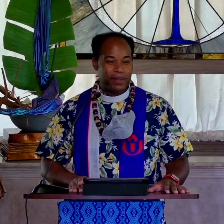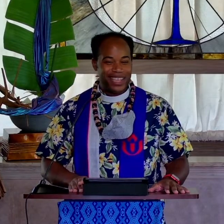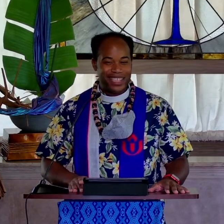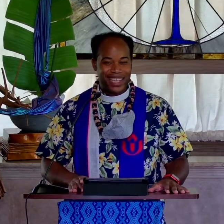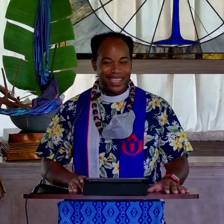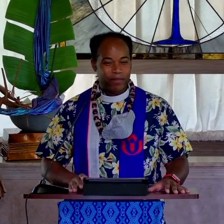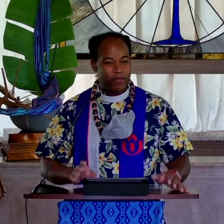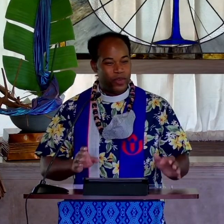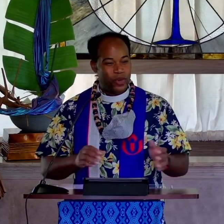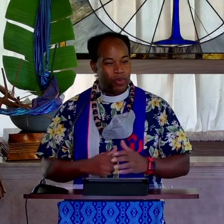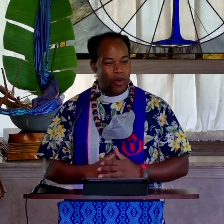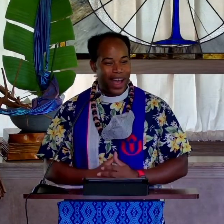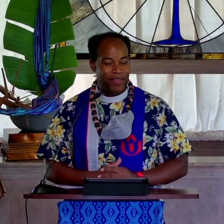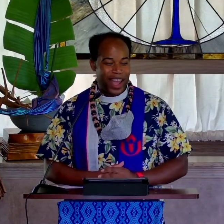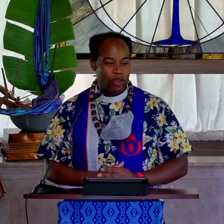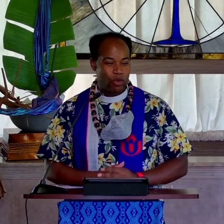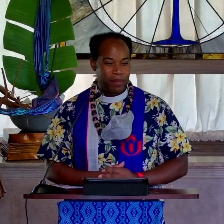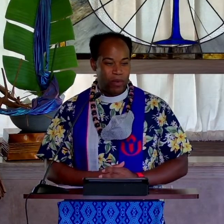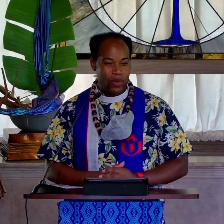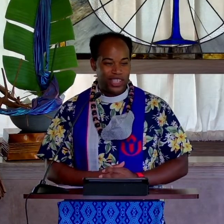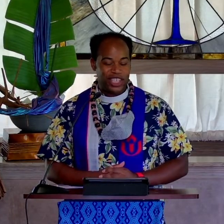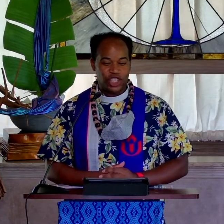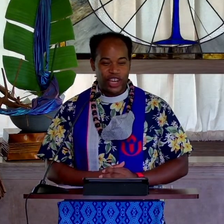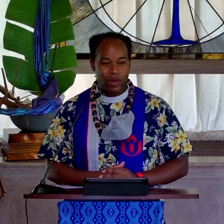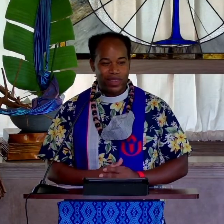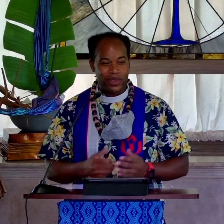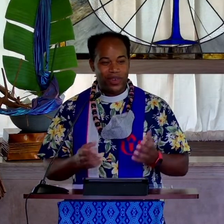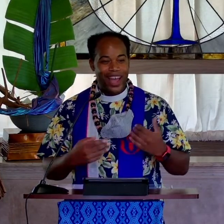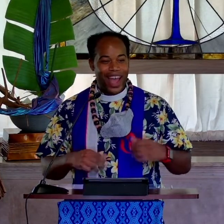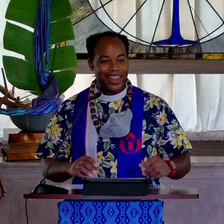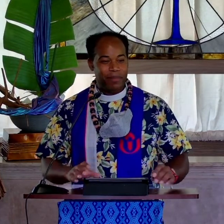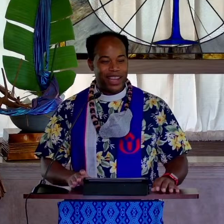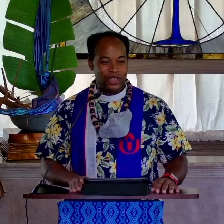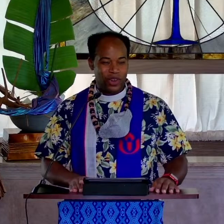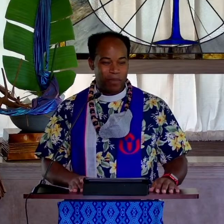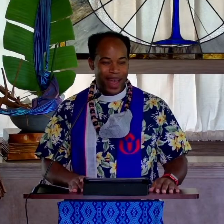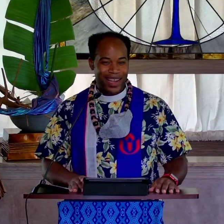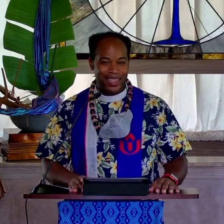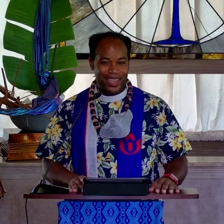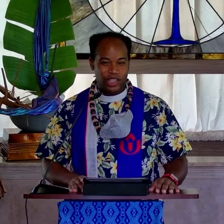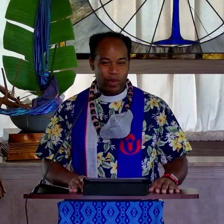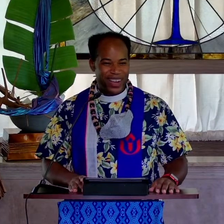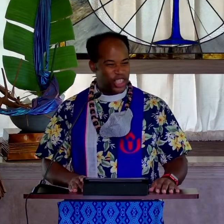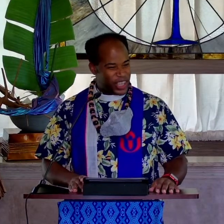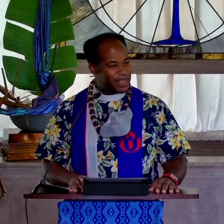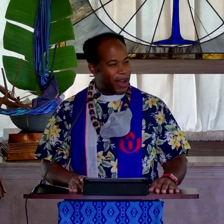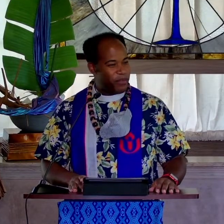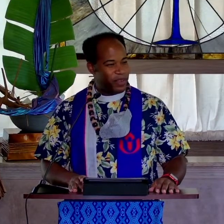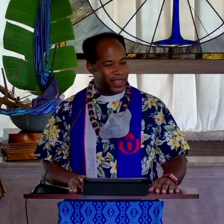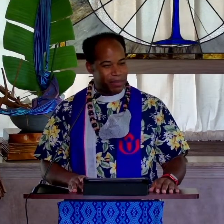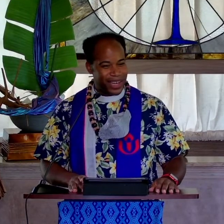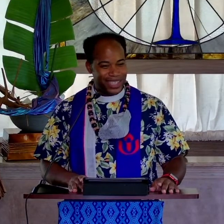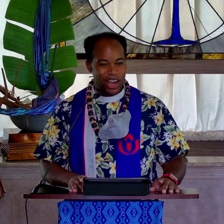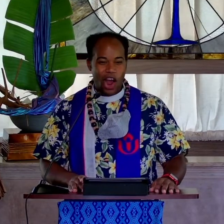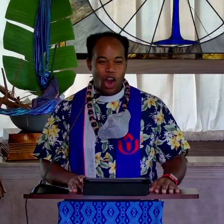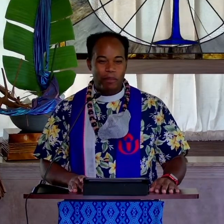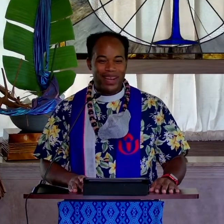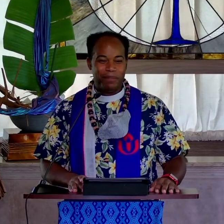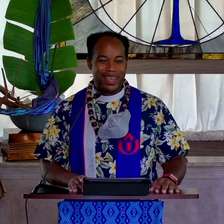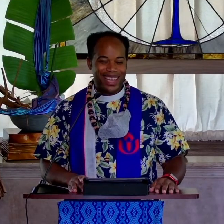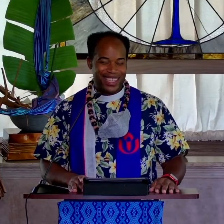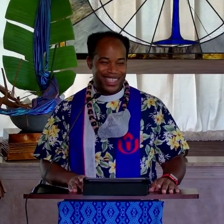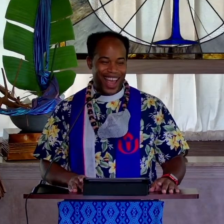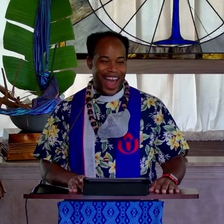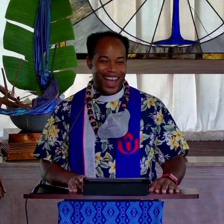So please get some food. We'll have annual reports to share with you, and then make sure you're back in the sanctuary in just about 15 minutes. Our